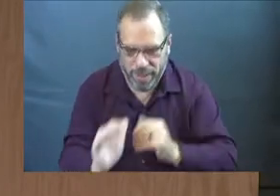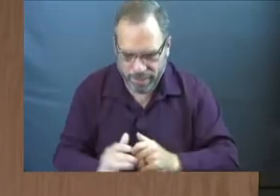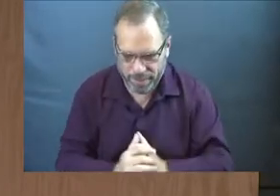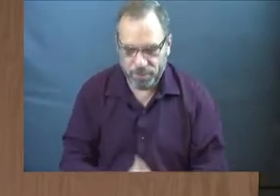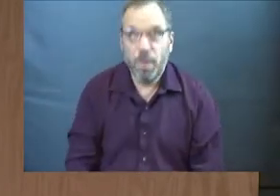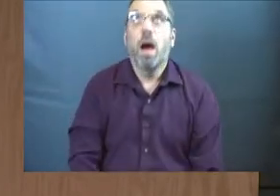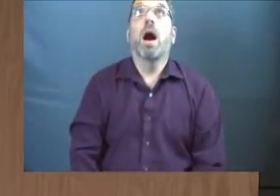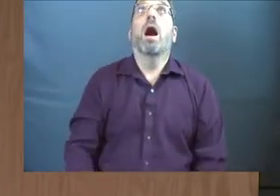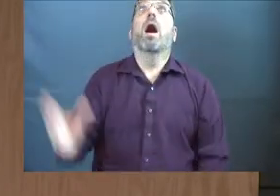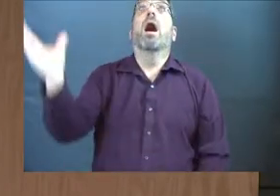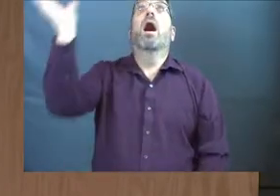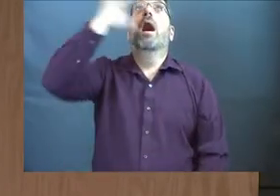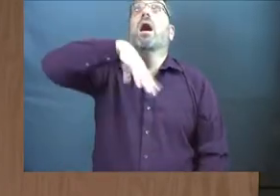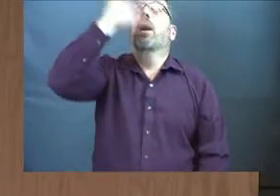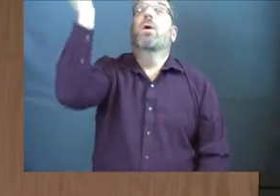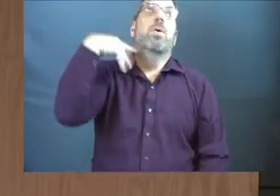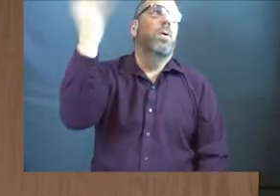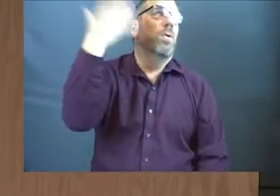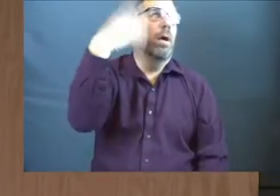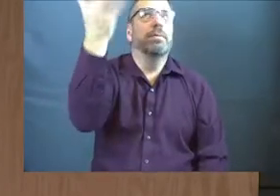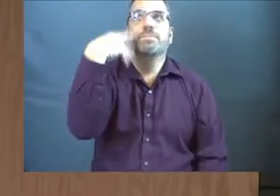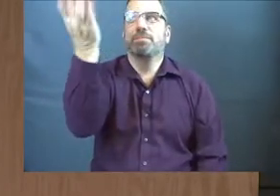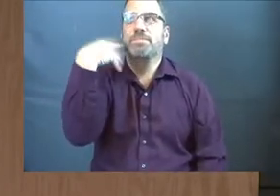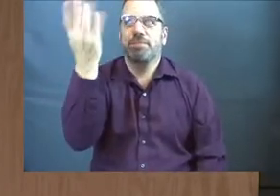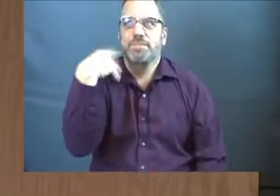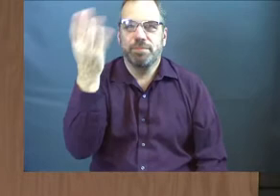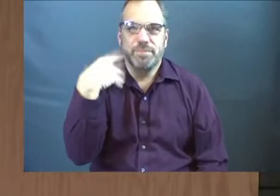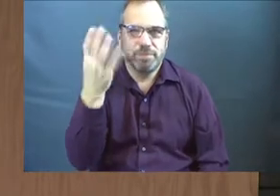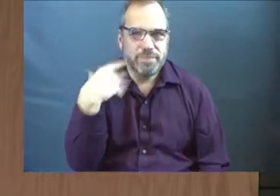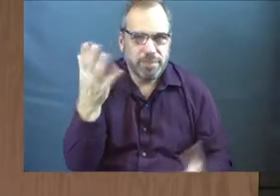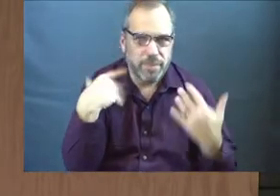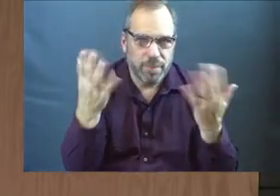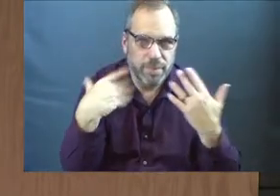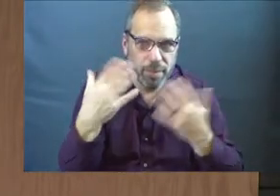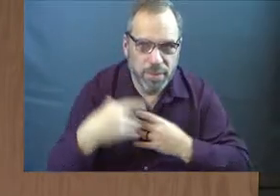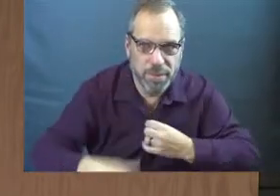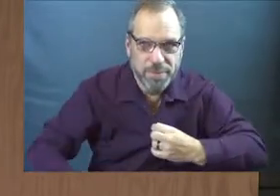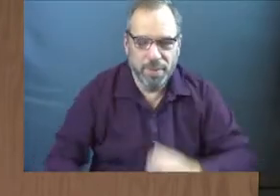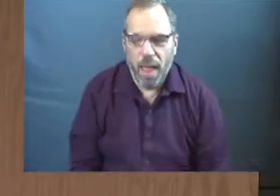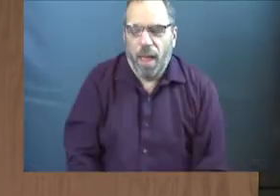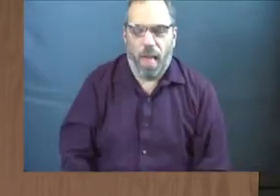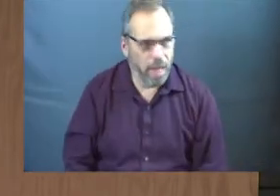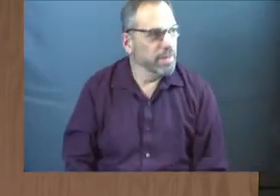All right. Woo! All right.